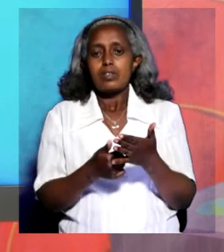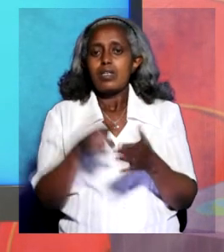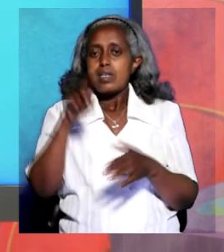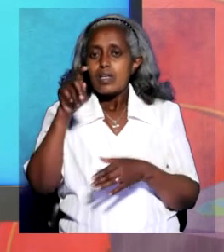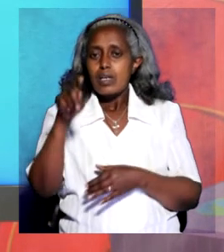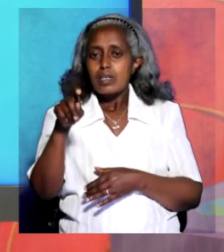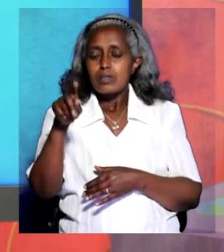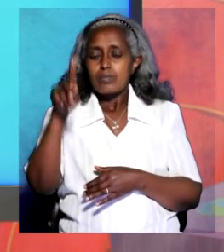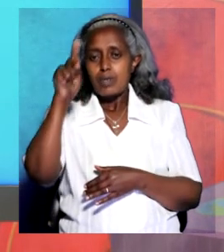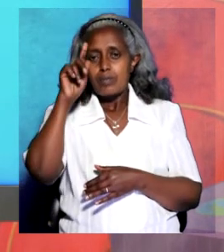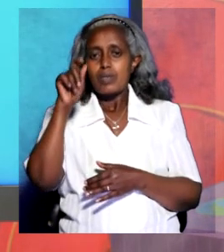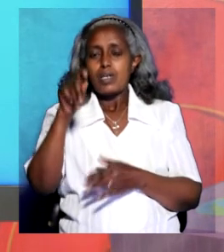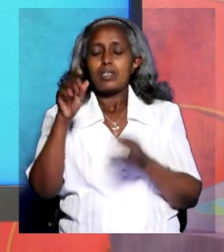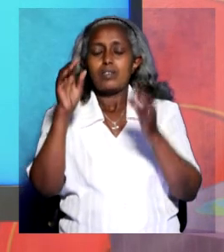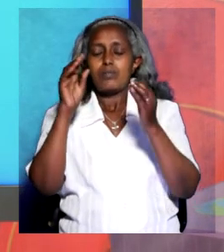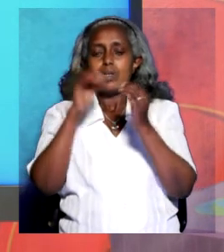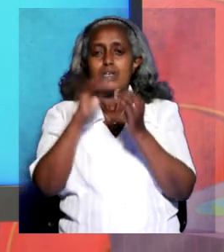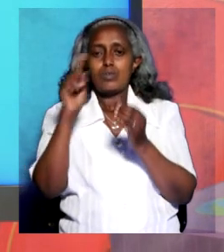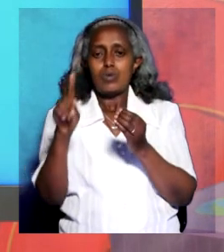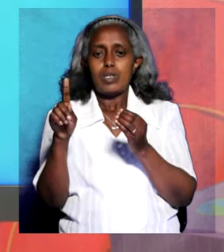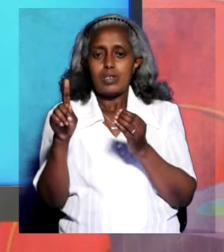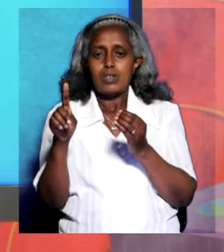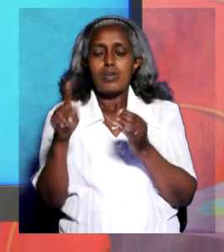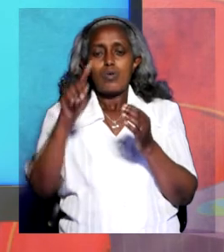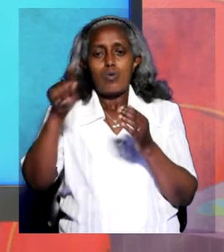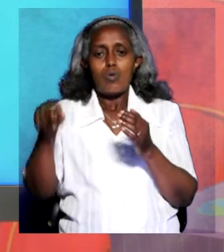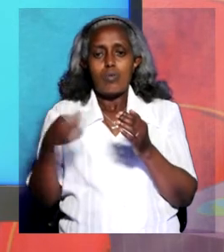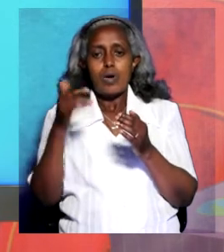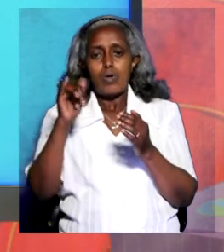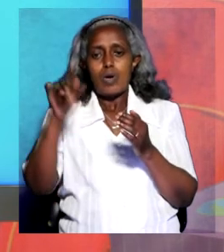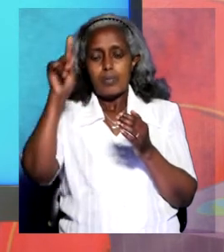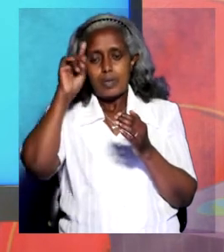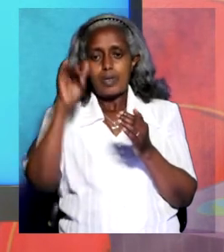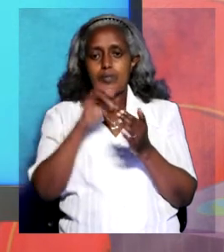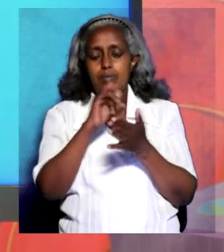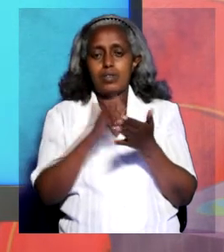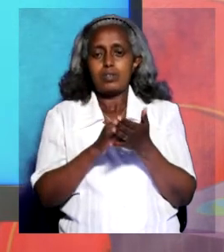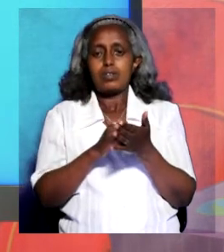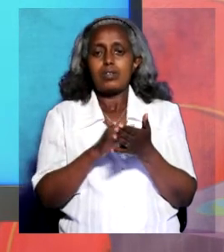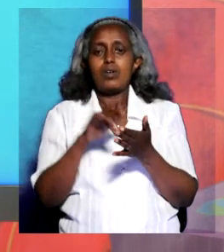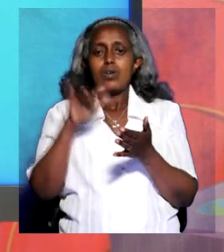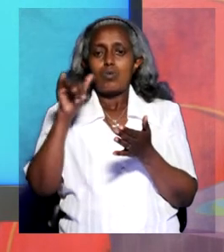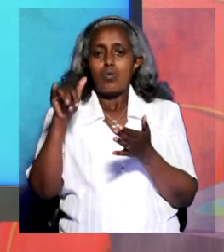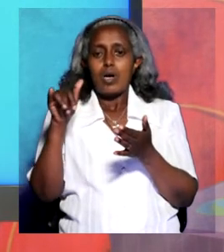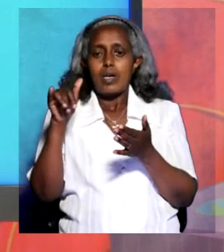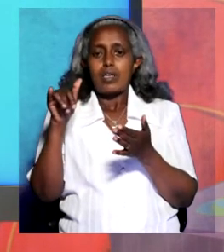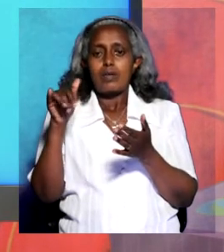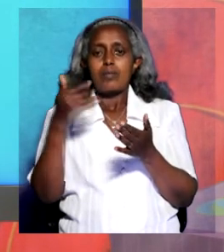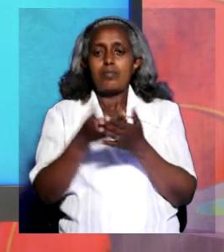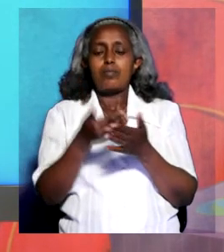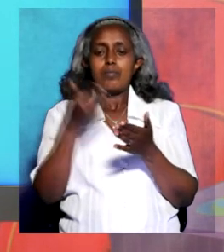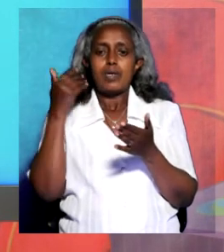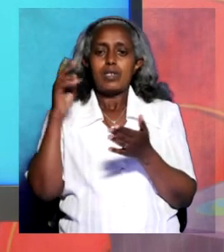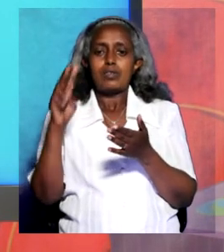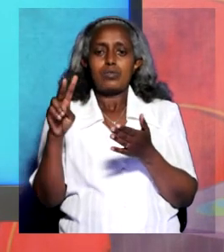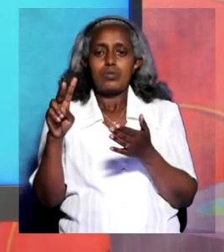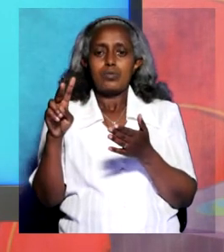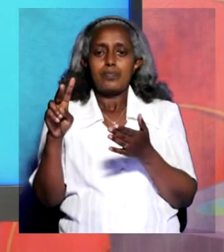x plus 1, y prime is this, y minus